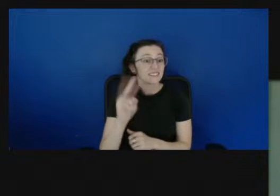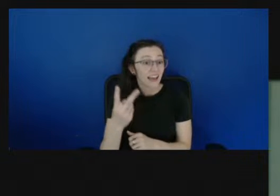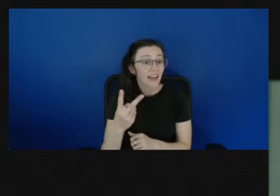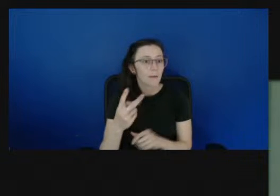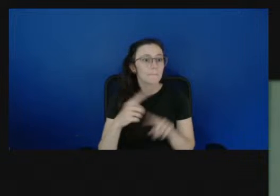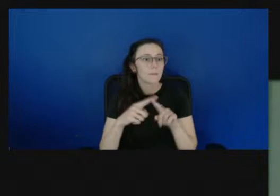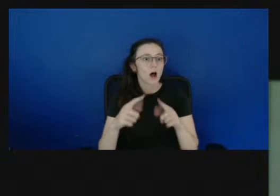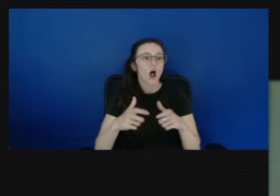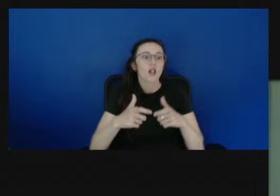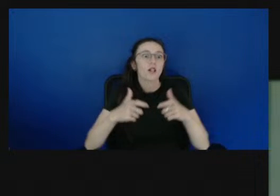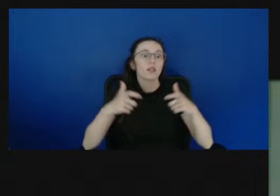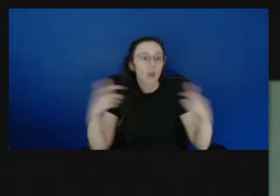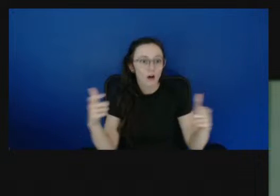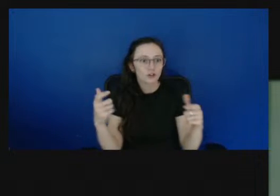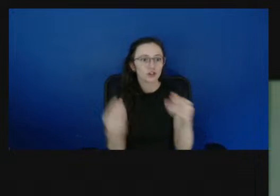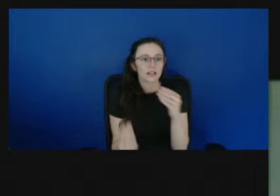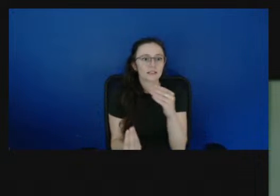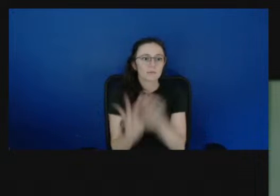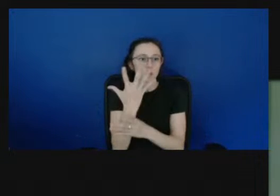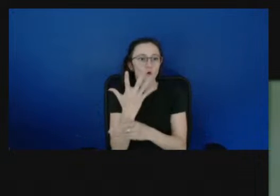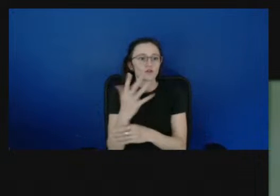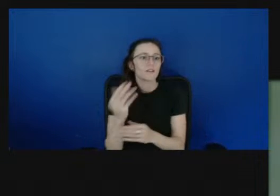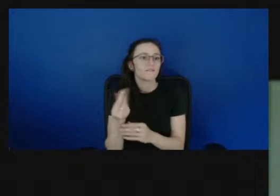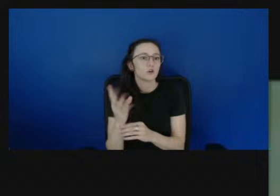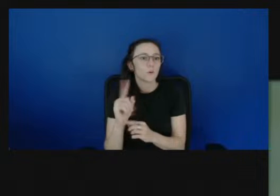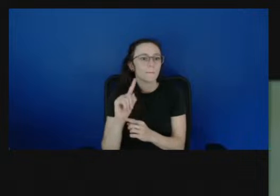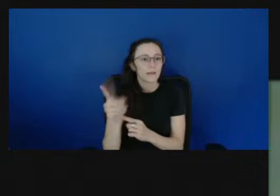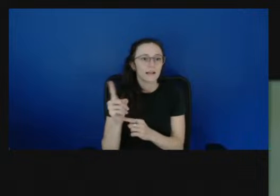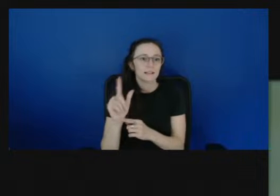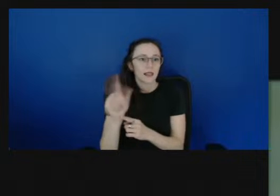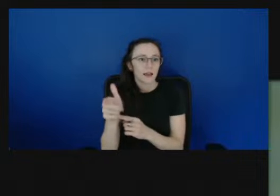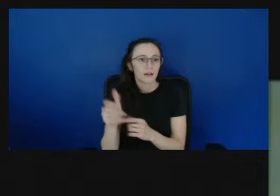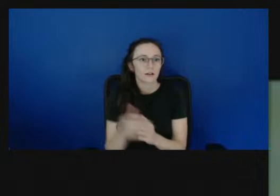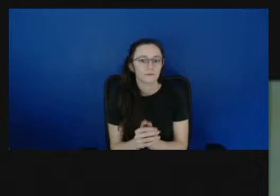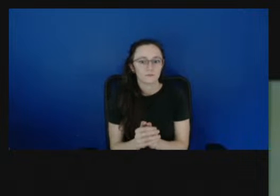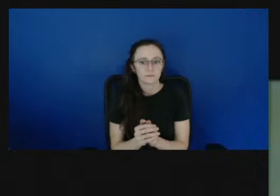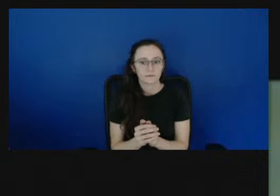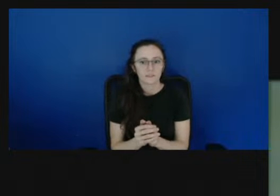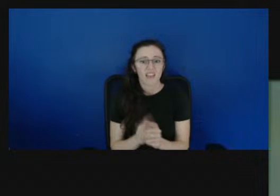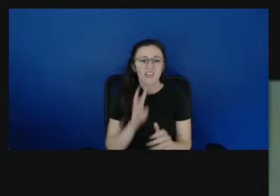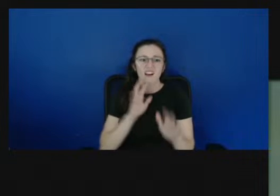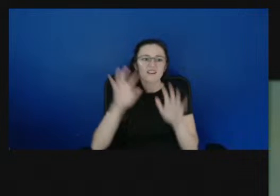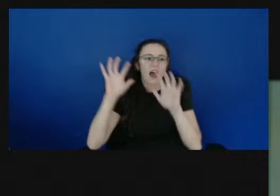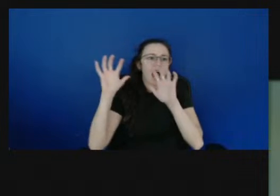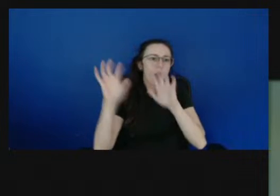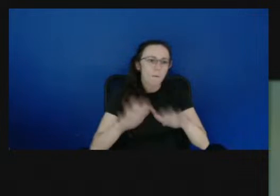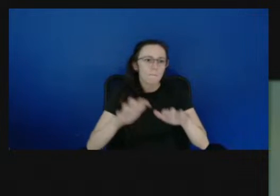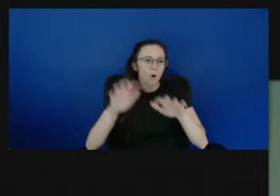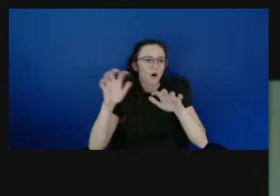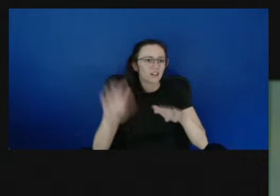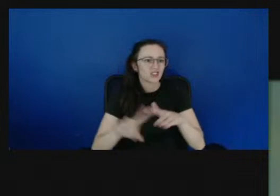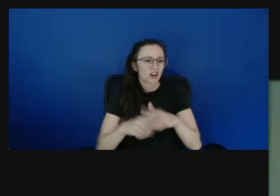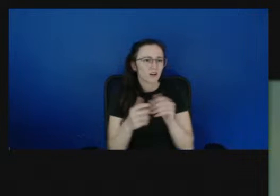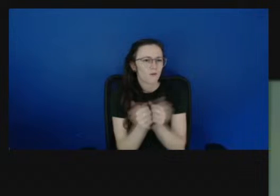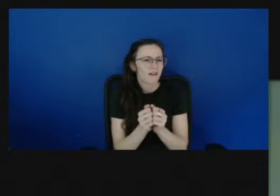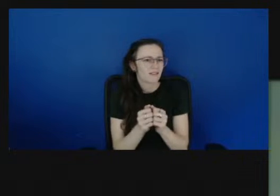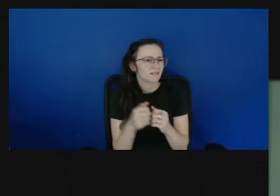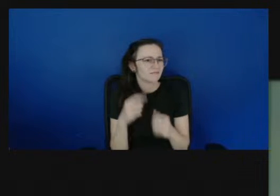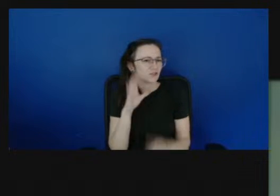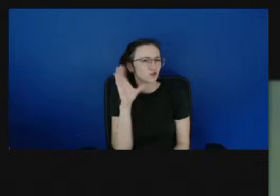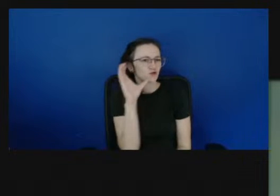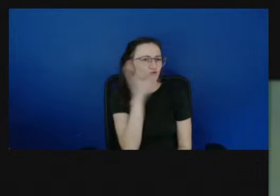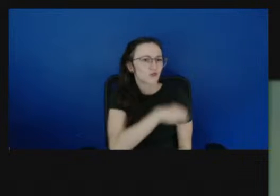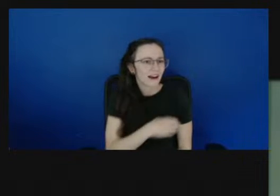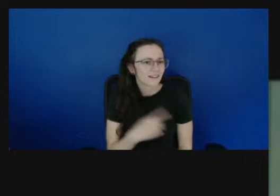later. At the airplane landing field, a downpour started with a strange roaring sound. The noise was from accretionary